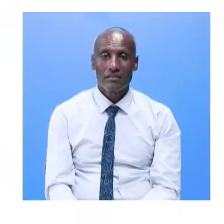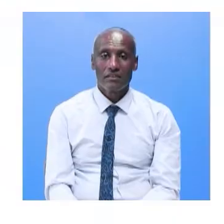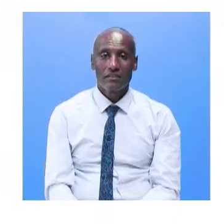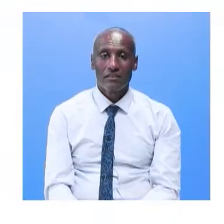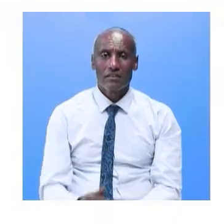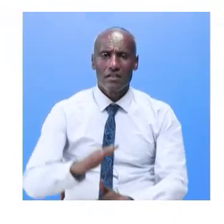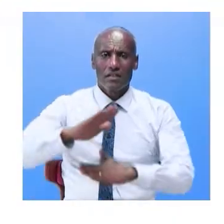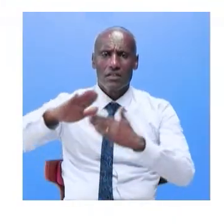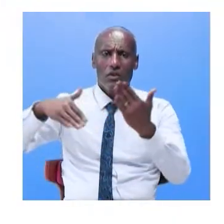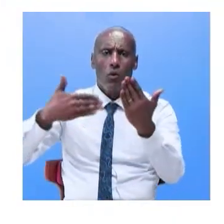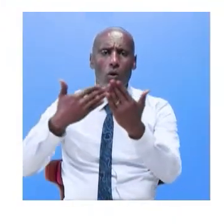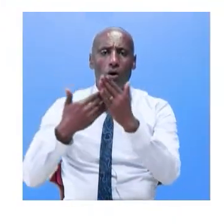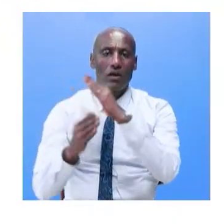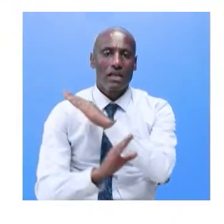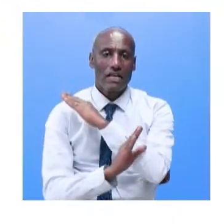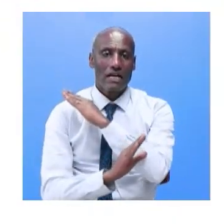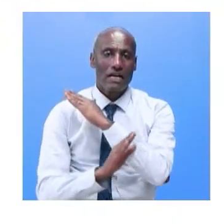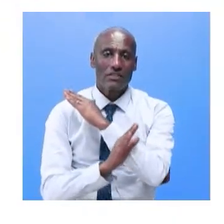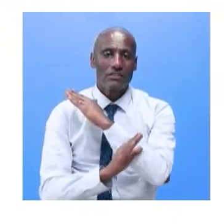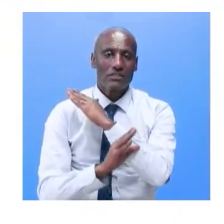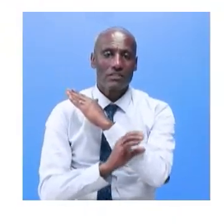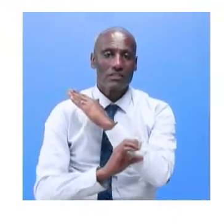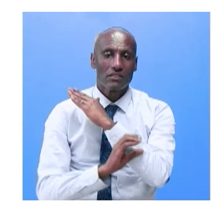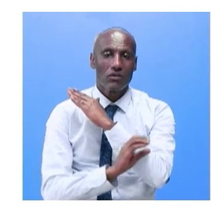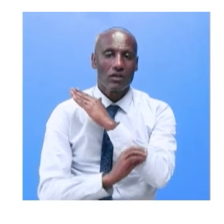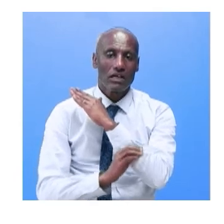the whole country.